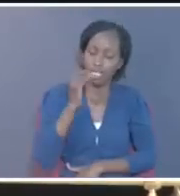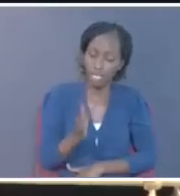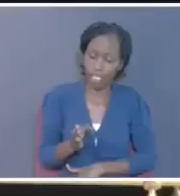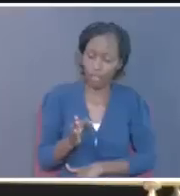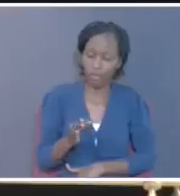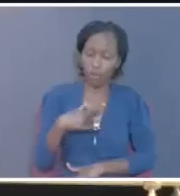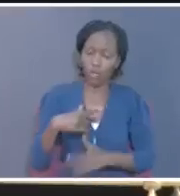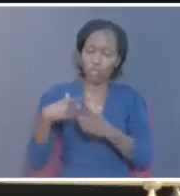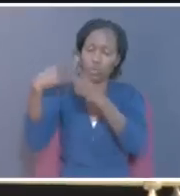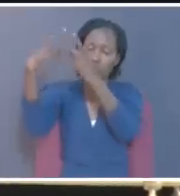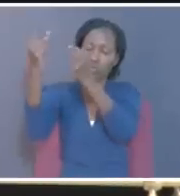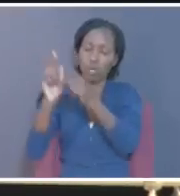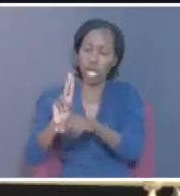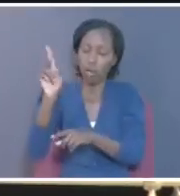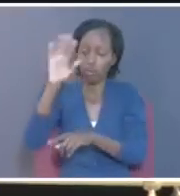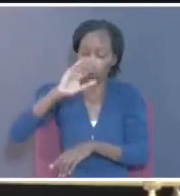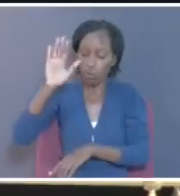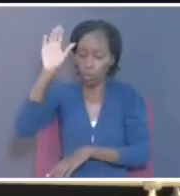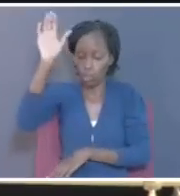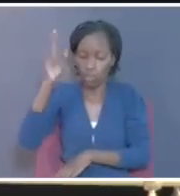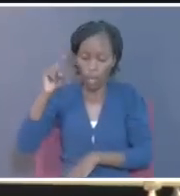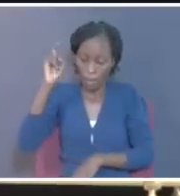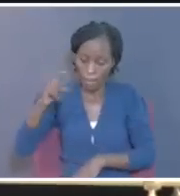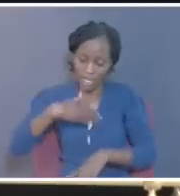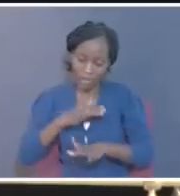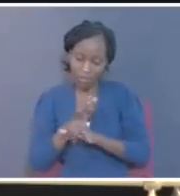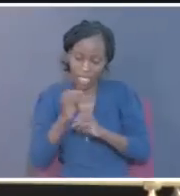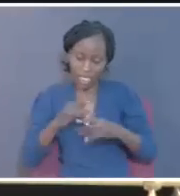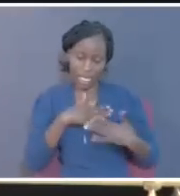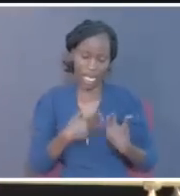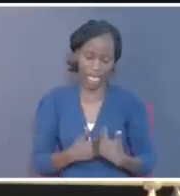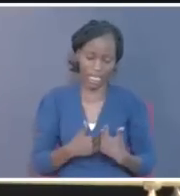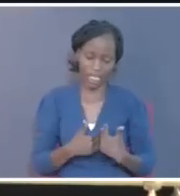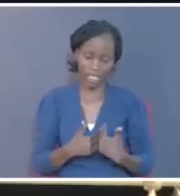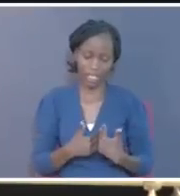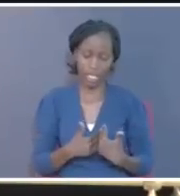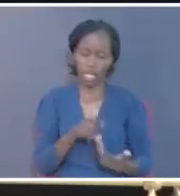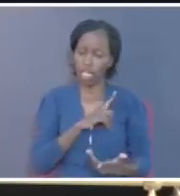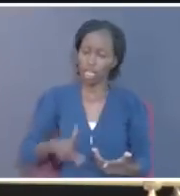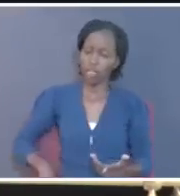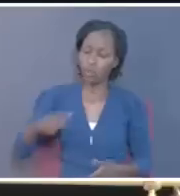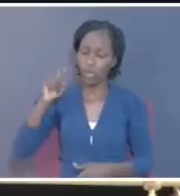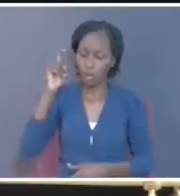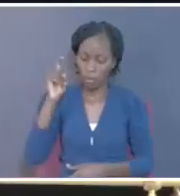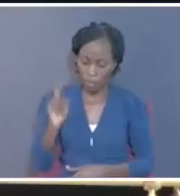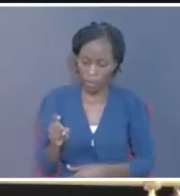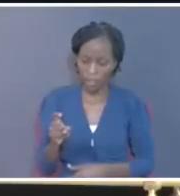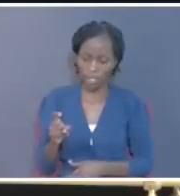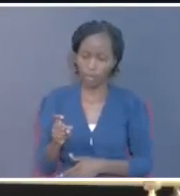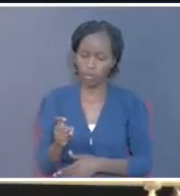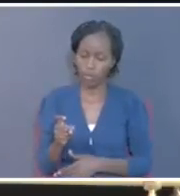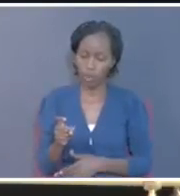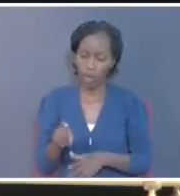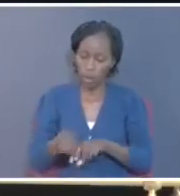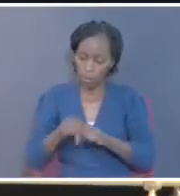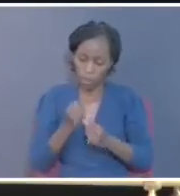to ascend to your mountain, we must have clean hearts and pure hearts. Lord, we must be of contrite hearts and